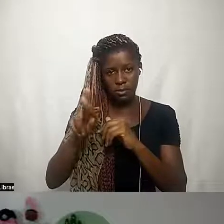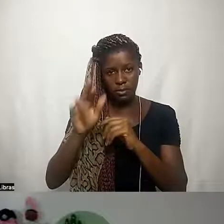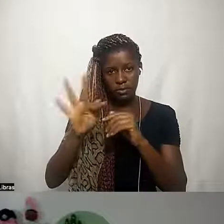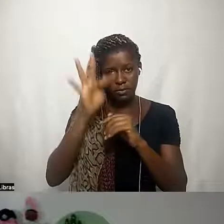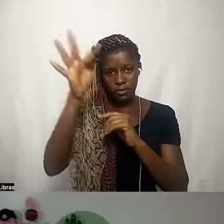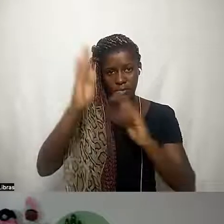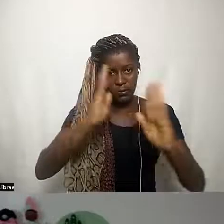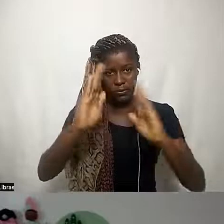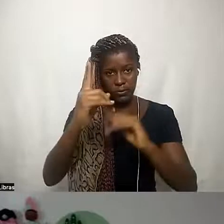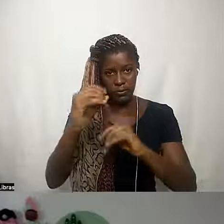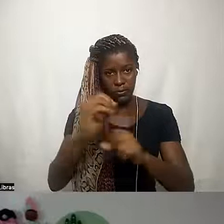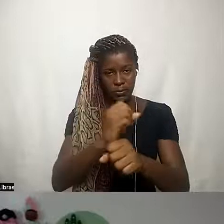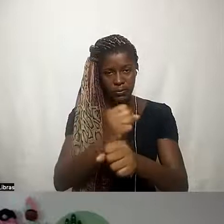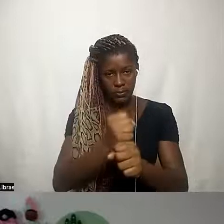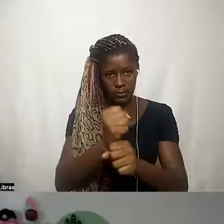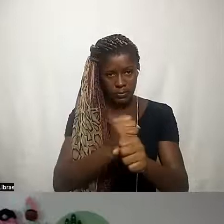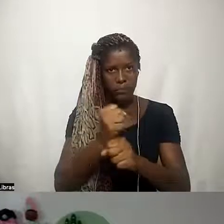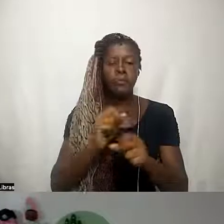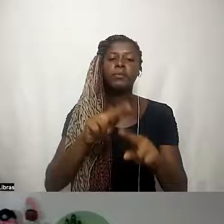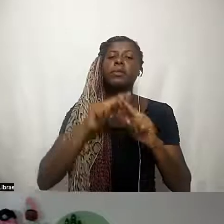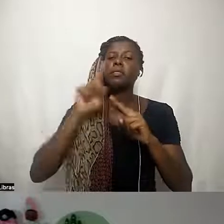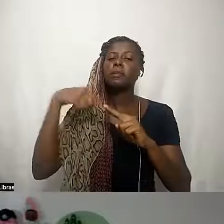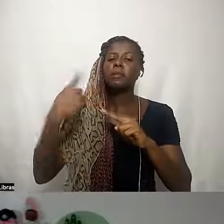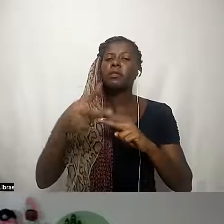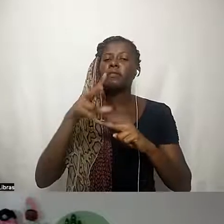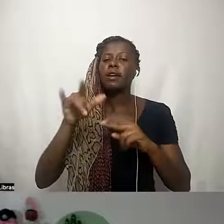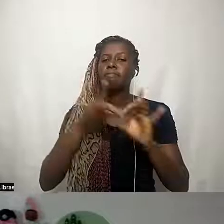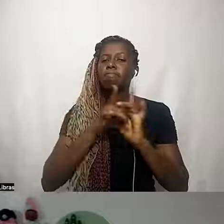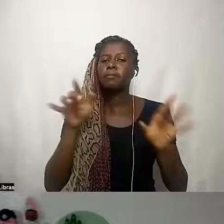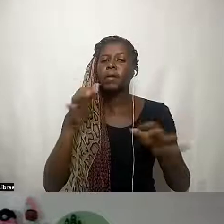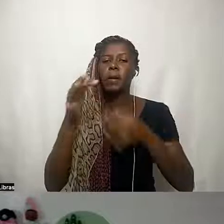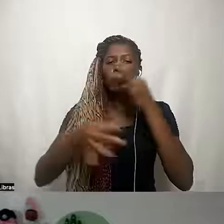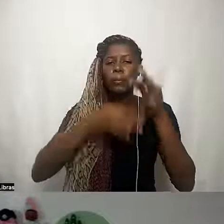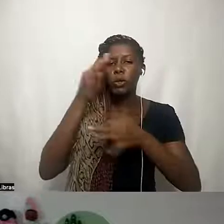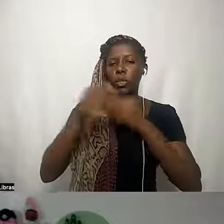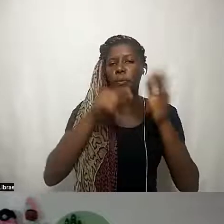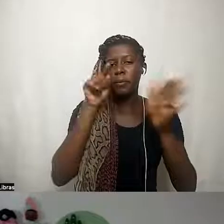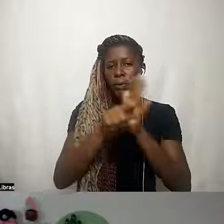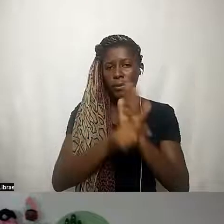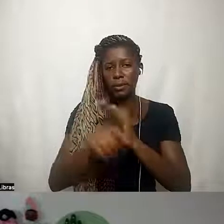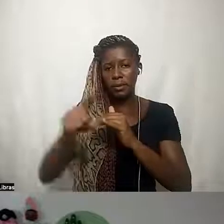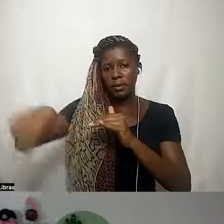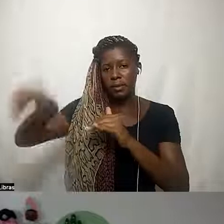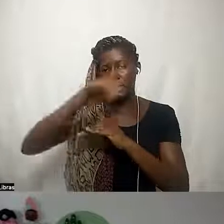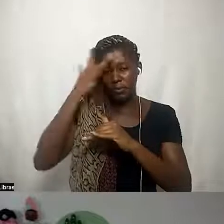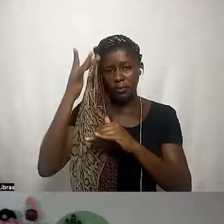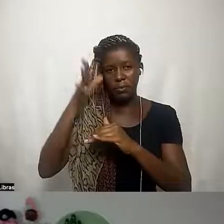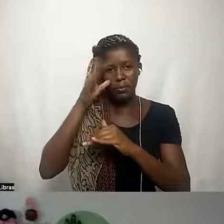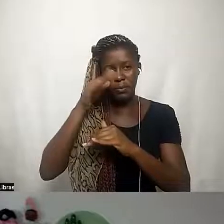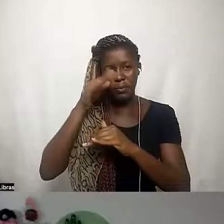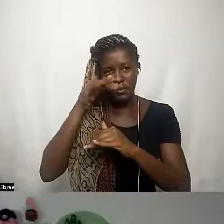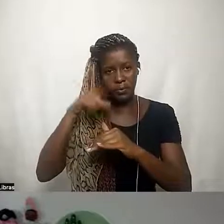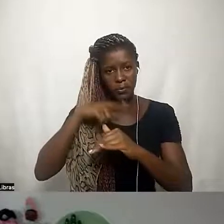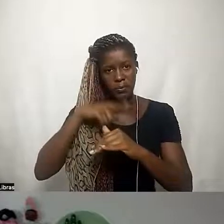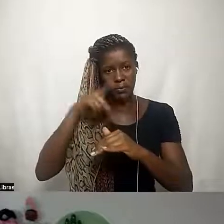open the Q&A questions, the questions that they brought during our presentations. So I'd